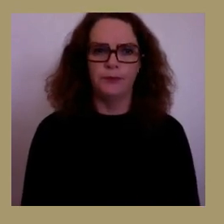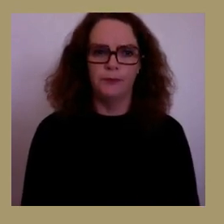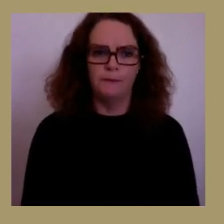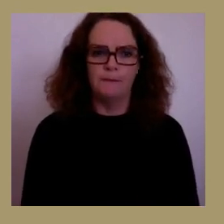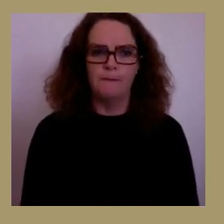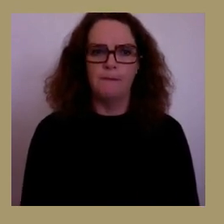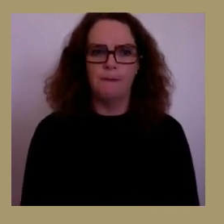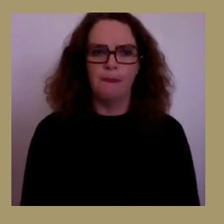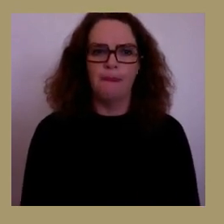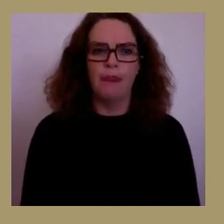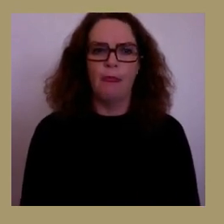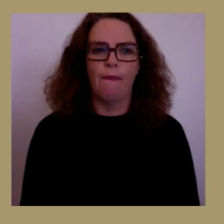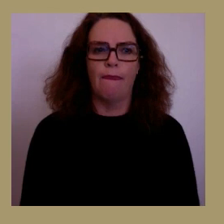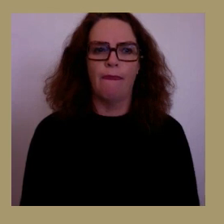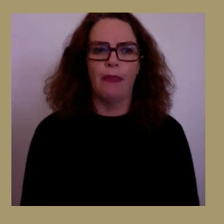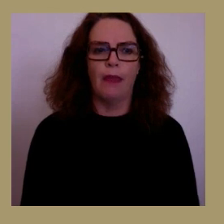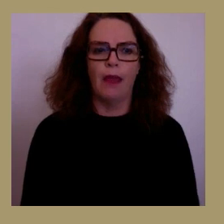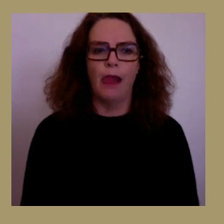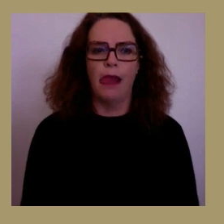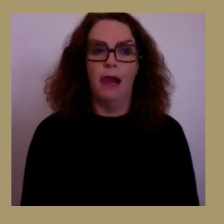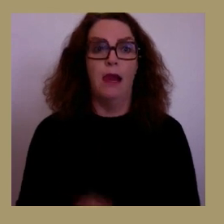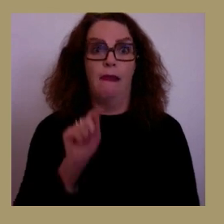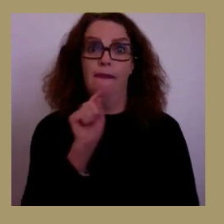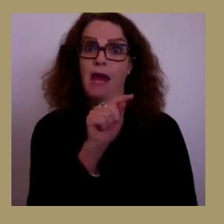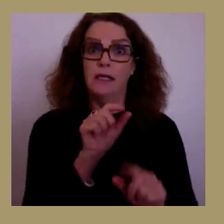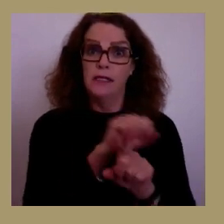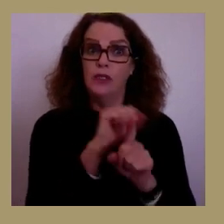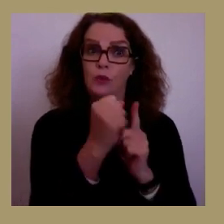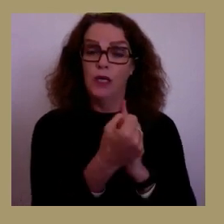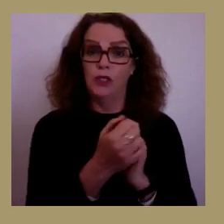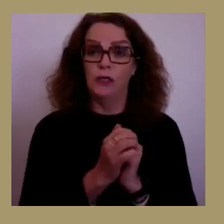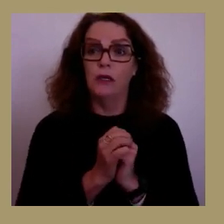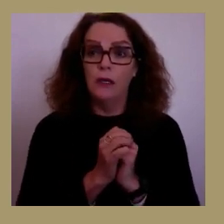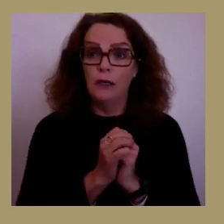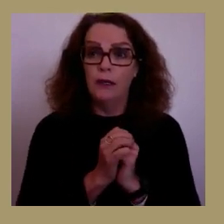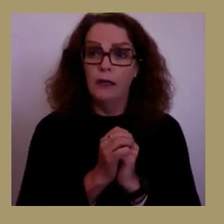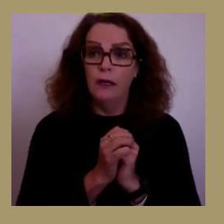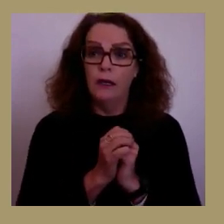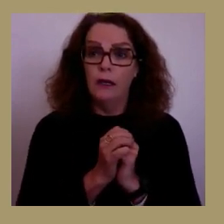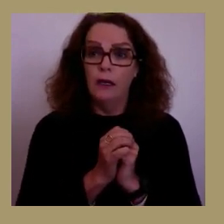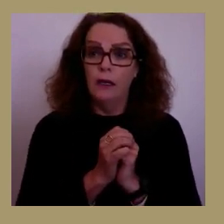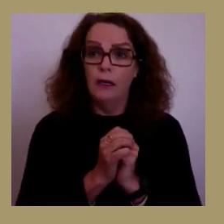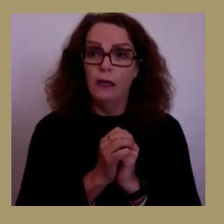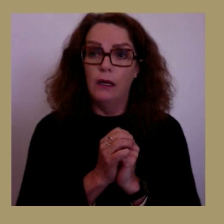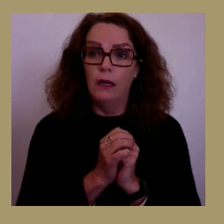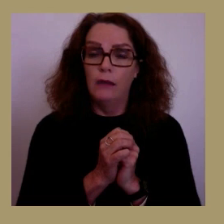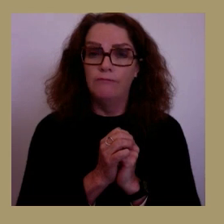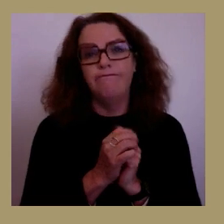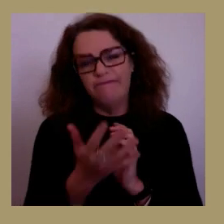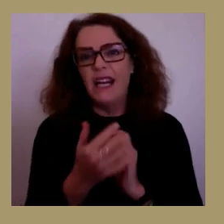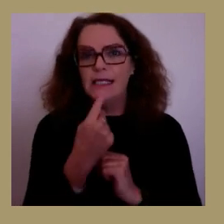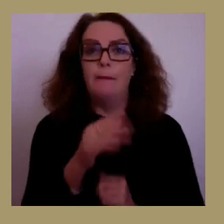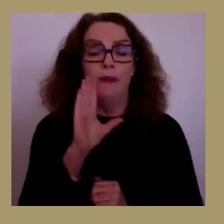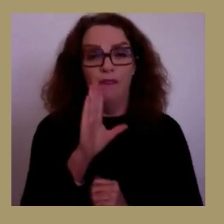So the customer, in this instance, as I say, we do inform customers that it can sometimes take 10 minutes. It's